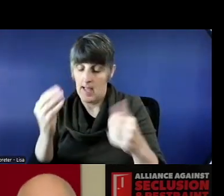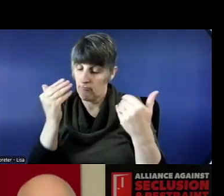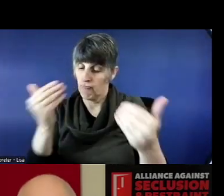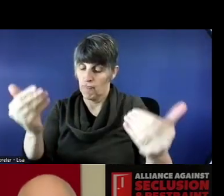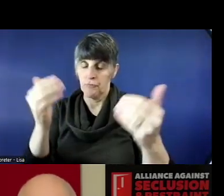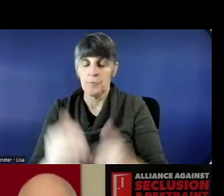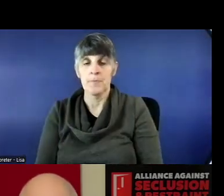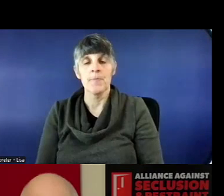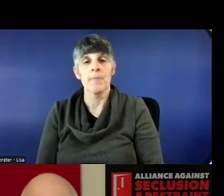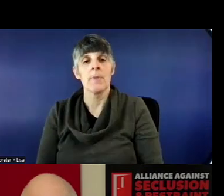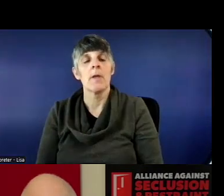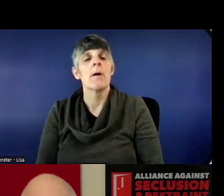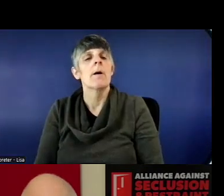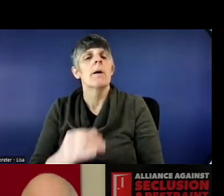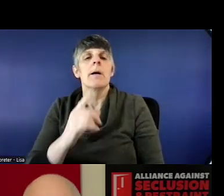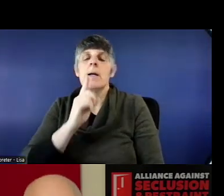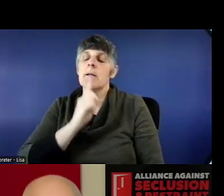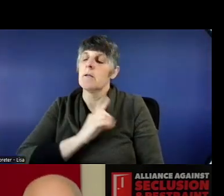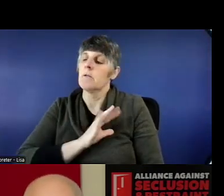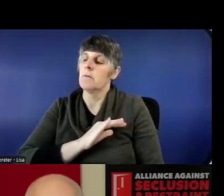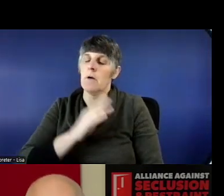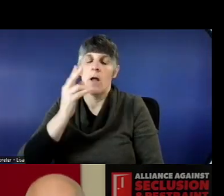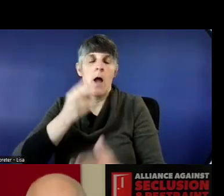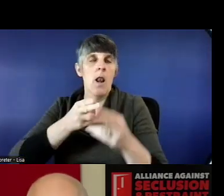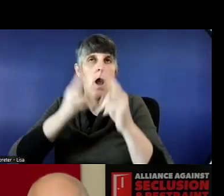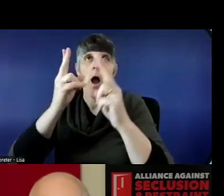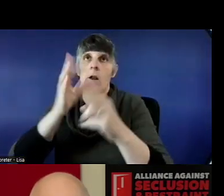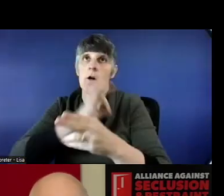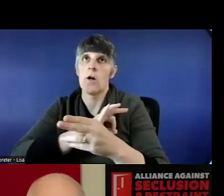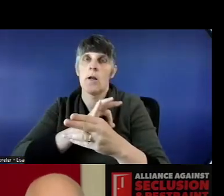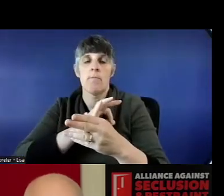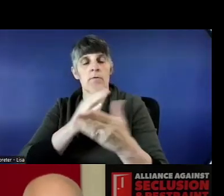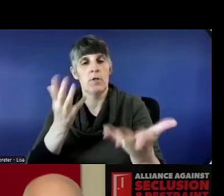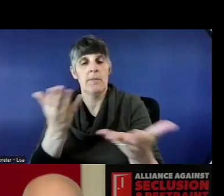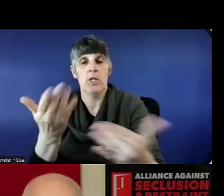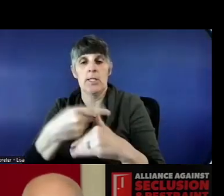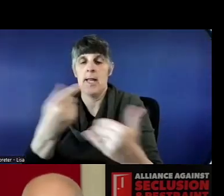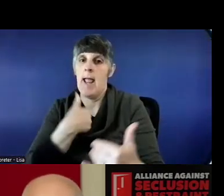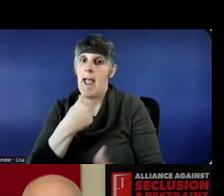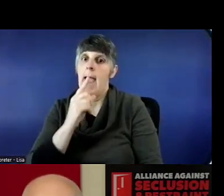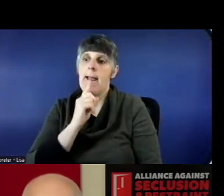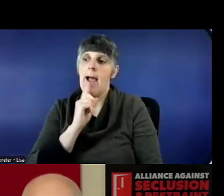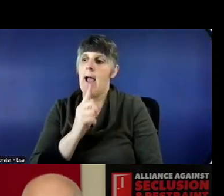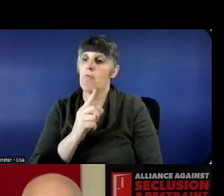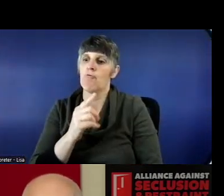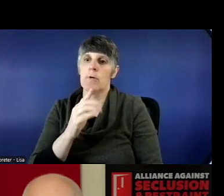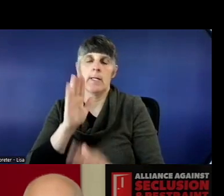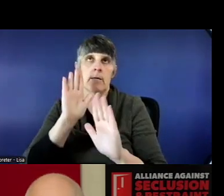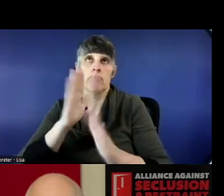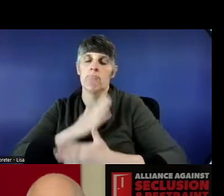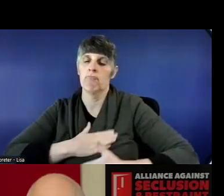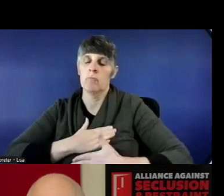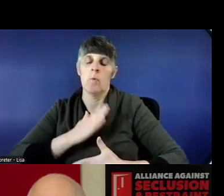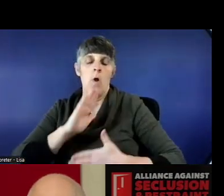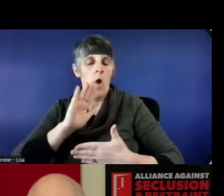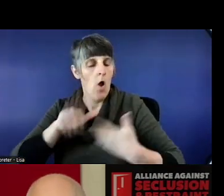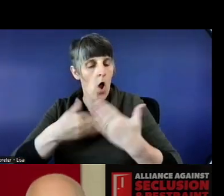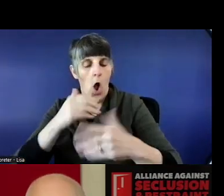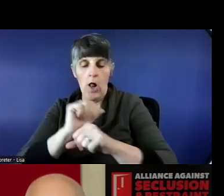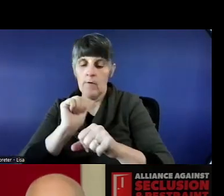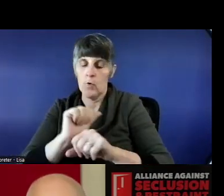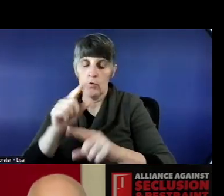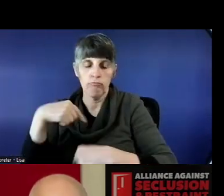to go. It's really an honor and a privilege to be here today. And I really greatly appreciate all the work that's being